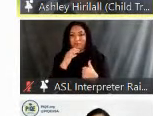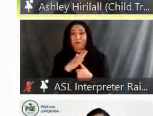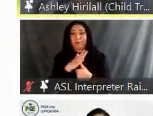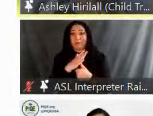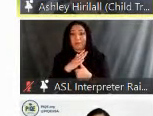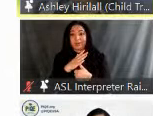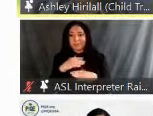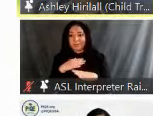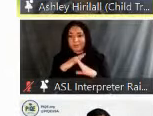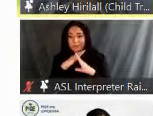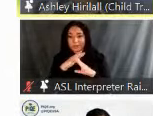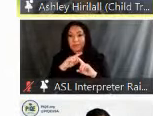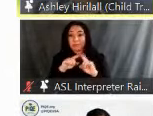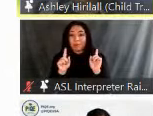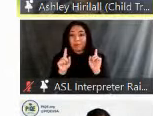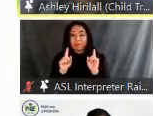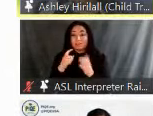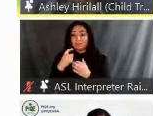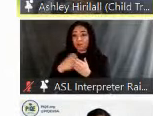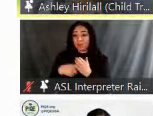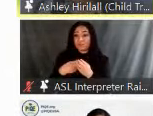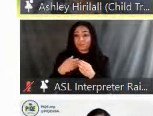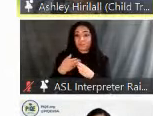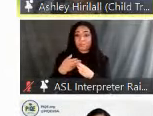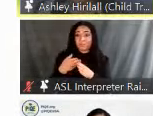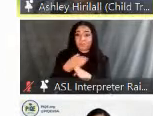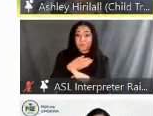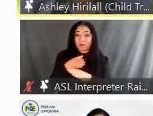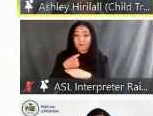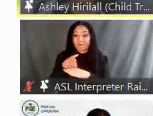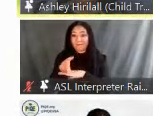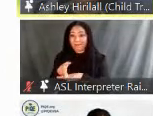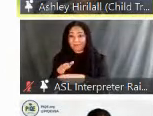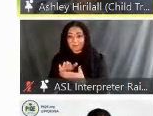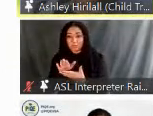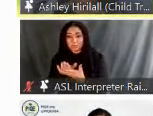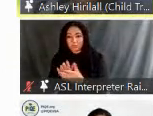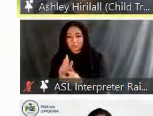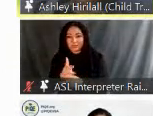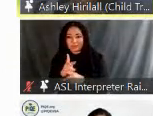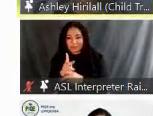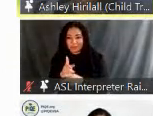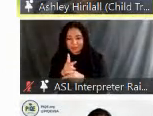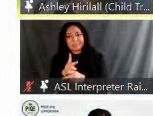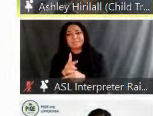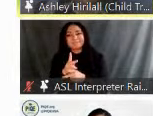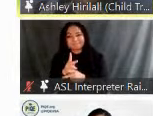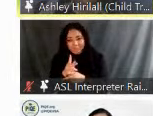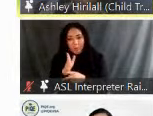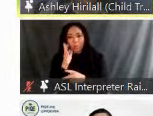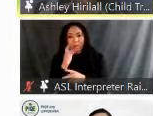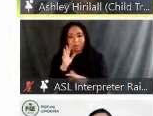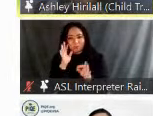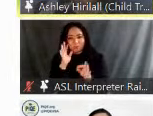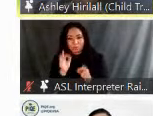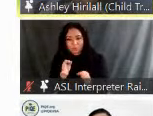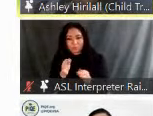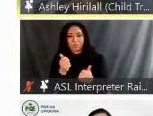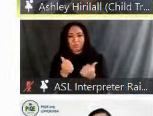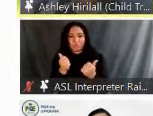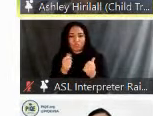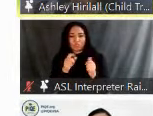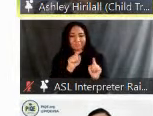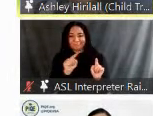However, the cost of the before and after school care will be a key consideration that will determine which